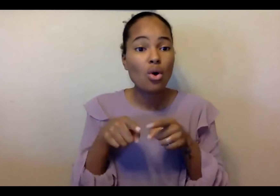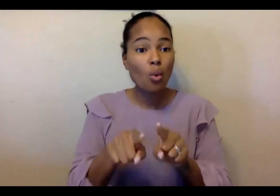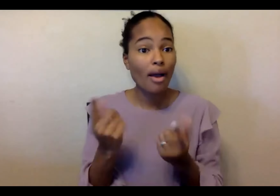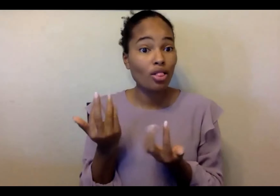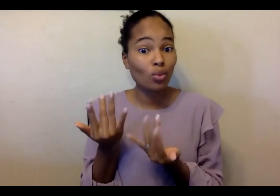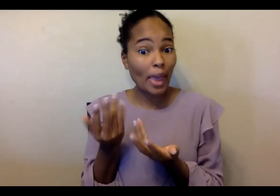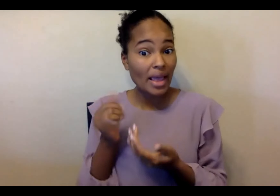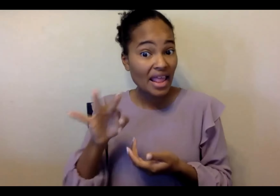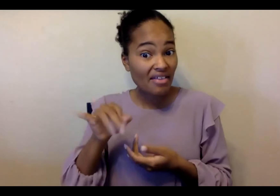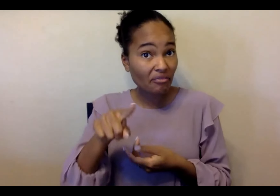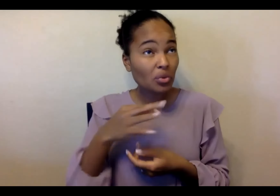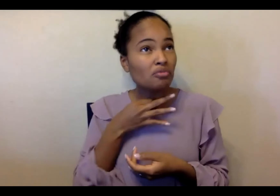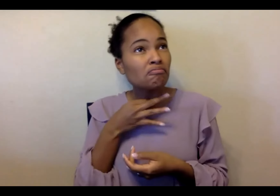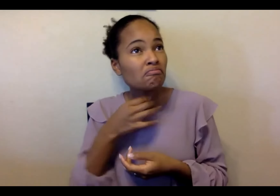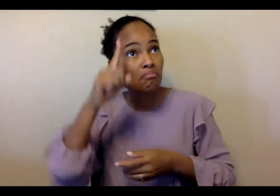chat.